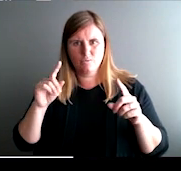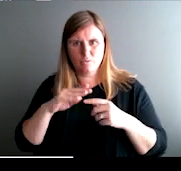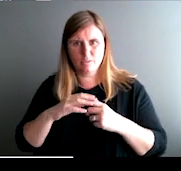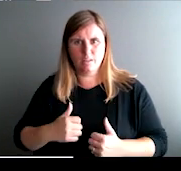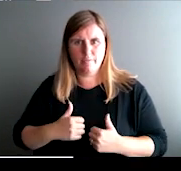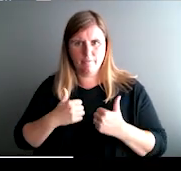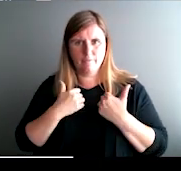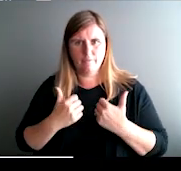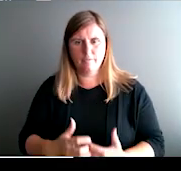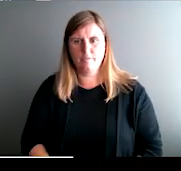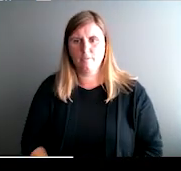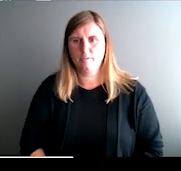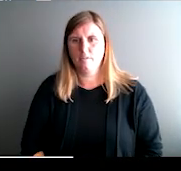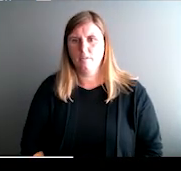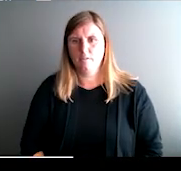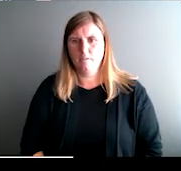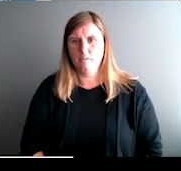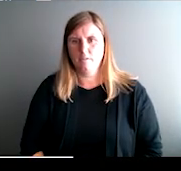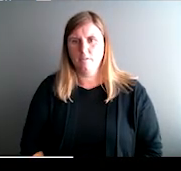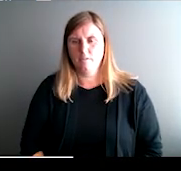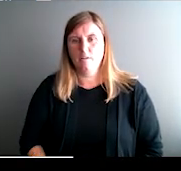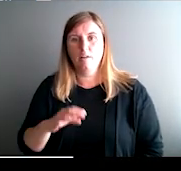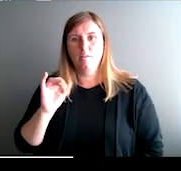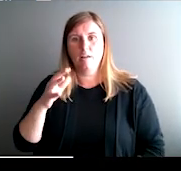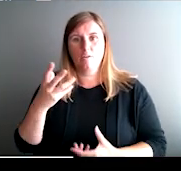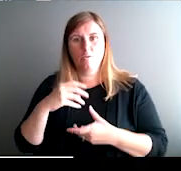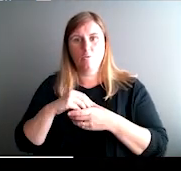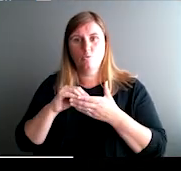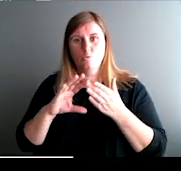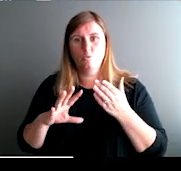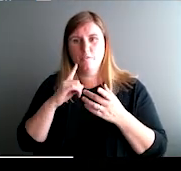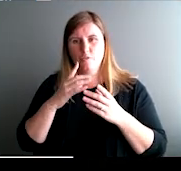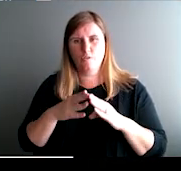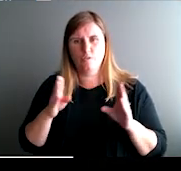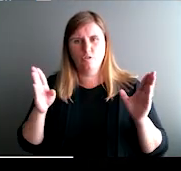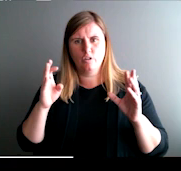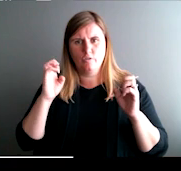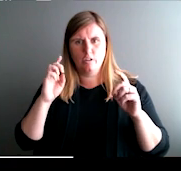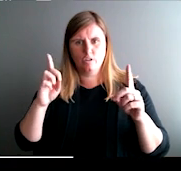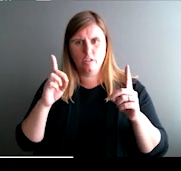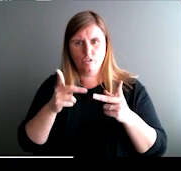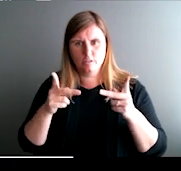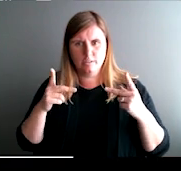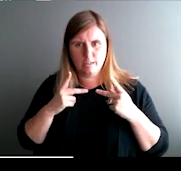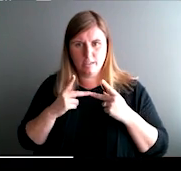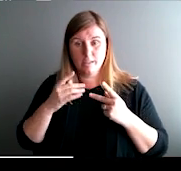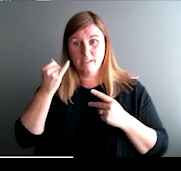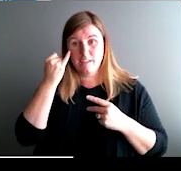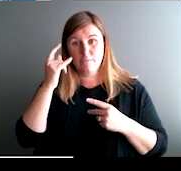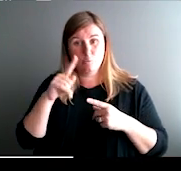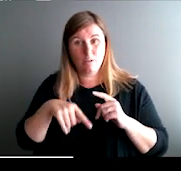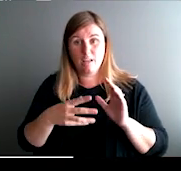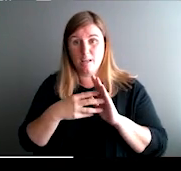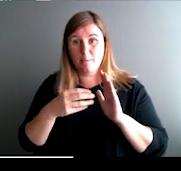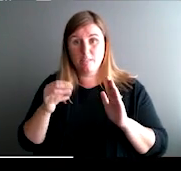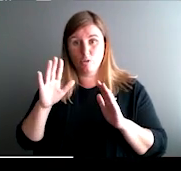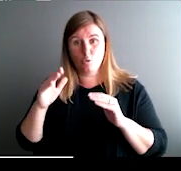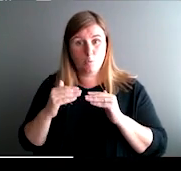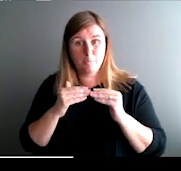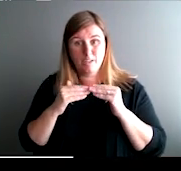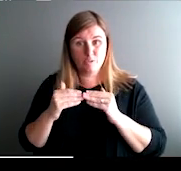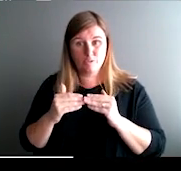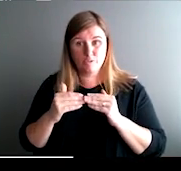life. That includes students if they're in a general education setting. If you can't imitate your